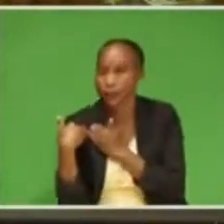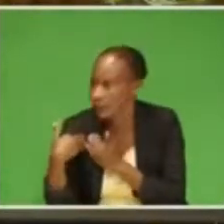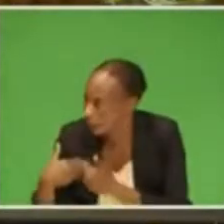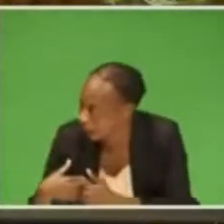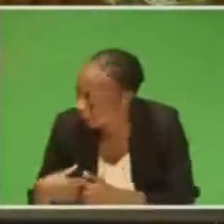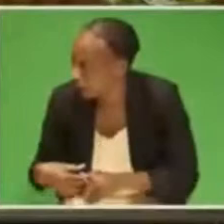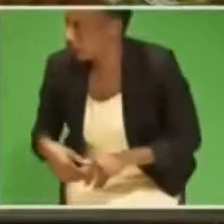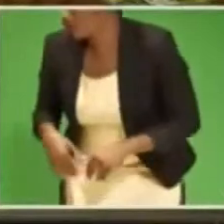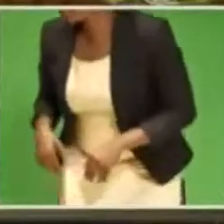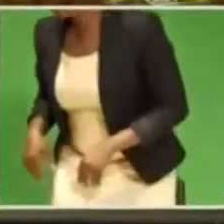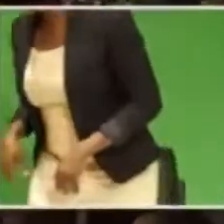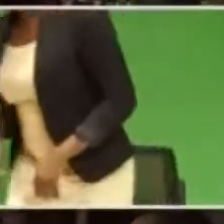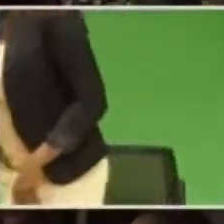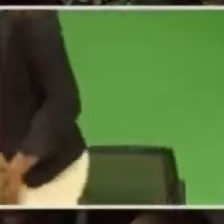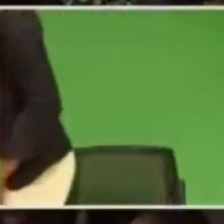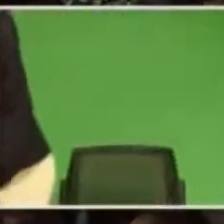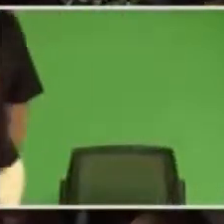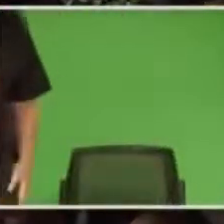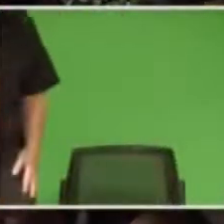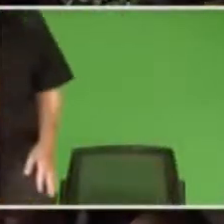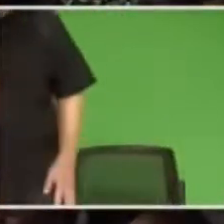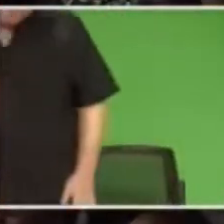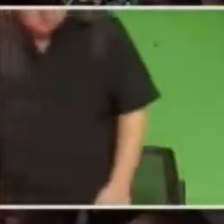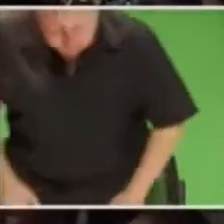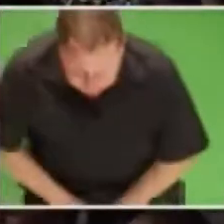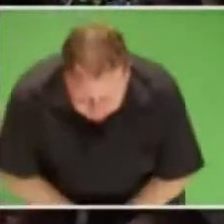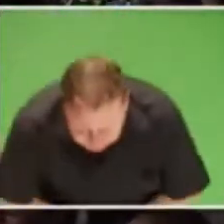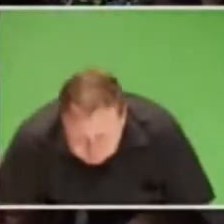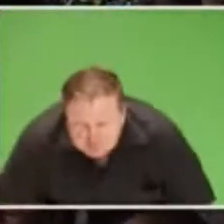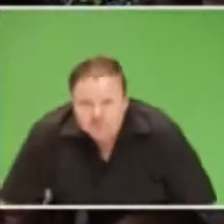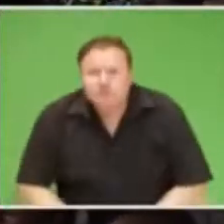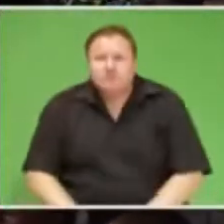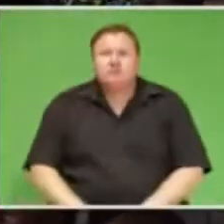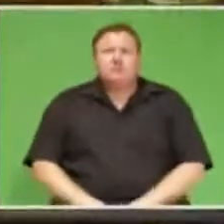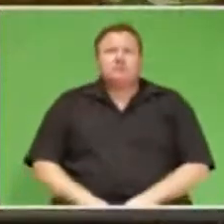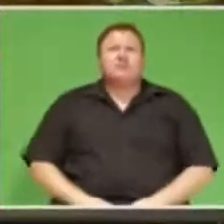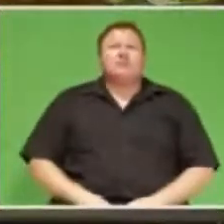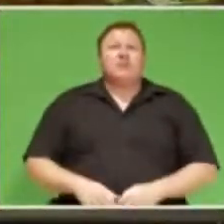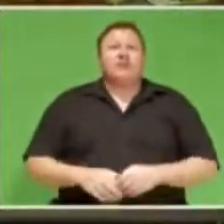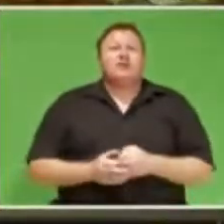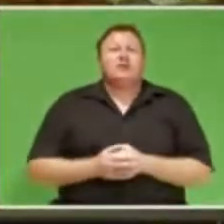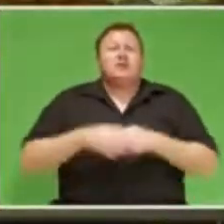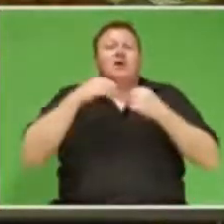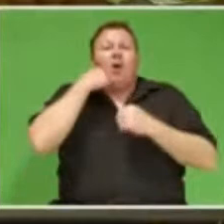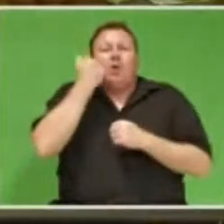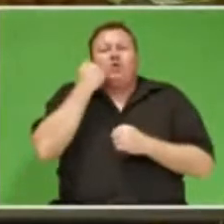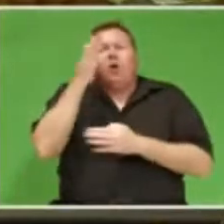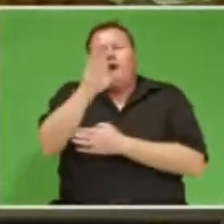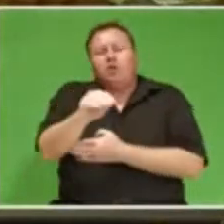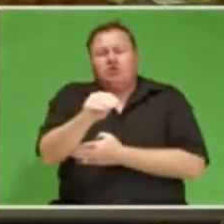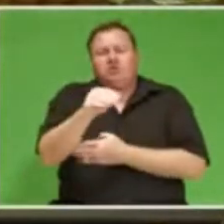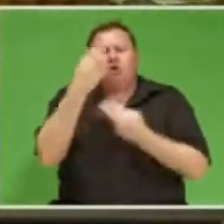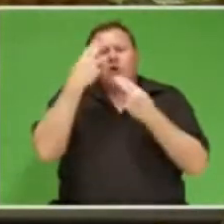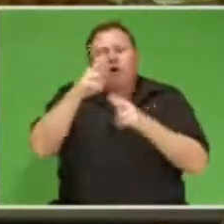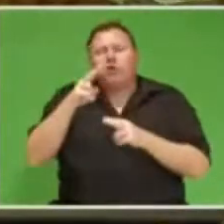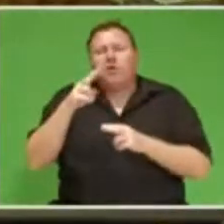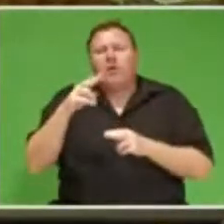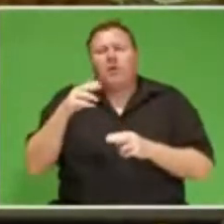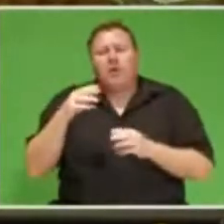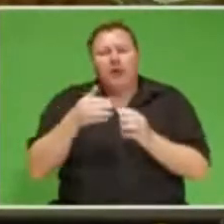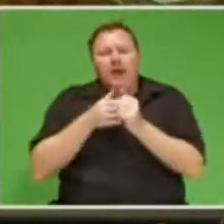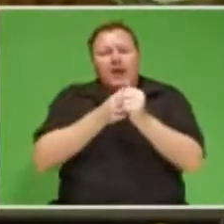And I want to request us, honorable leader of the opposition, that